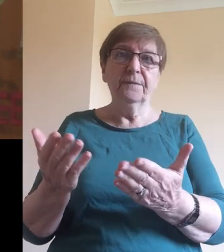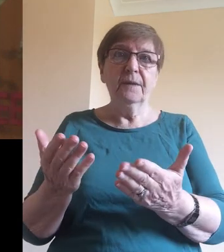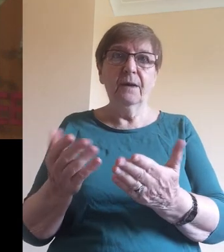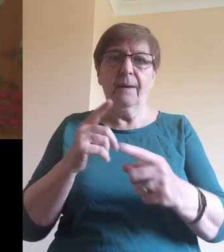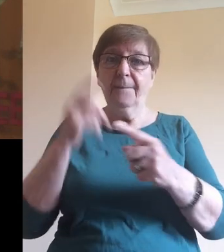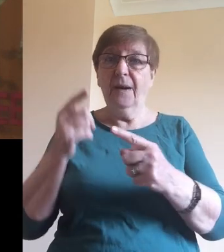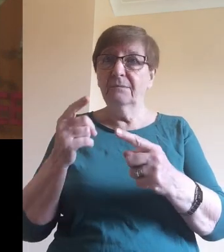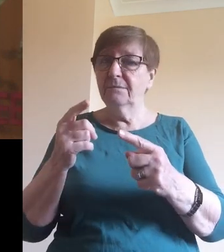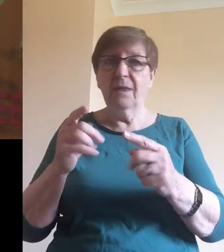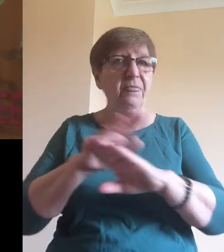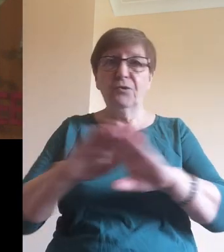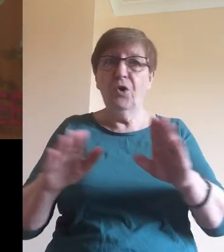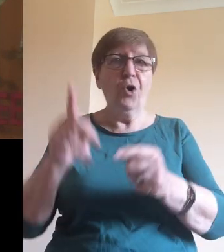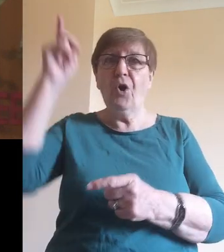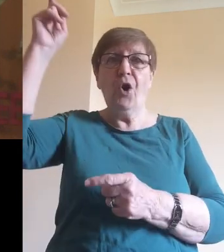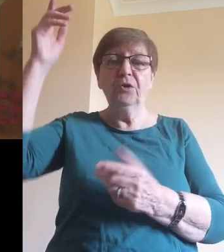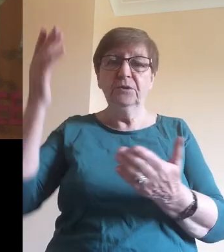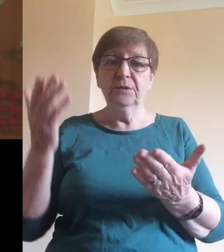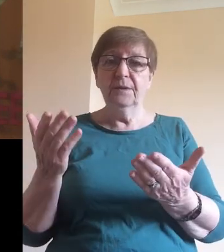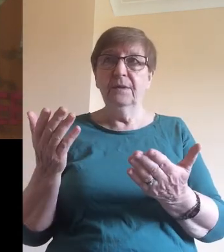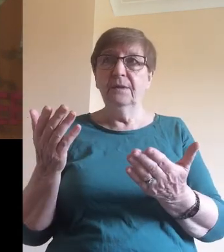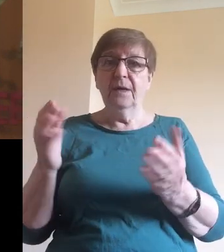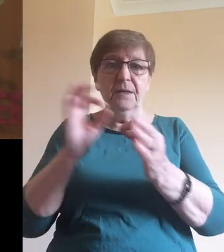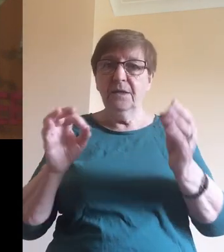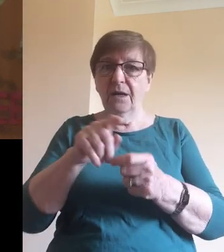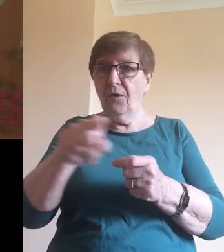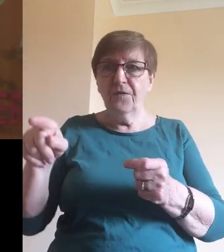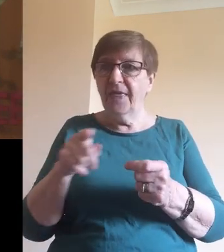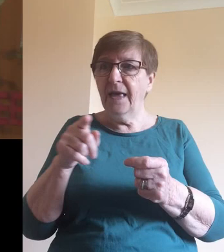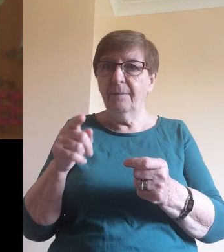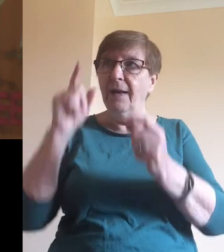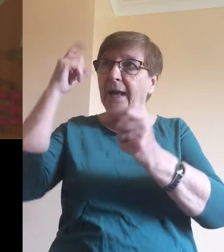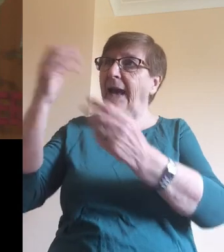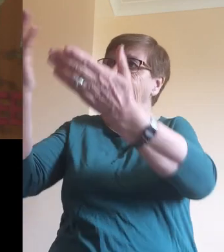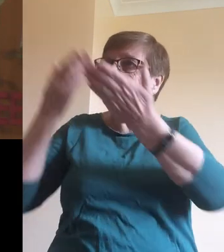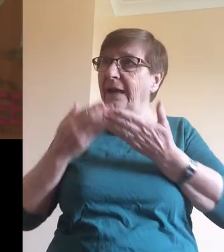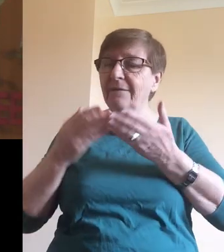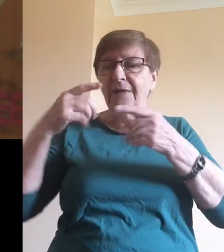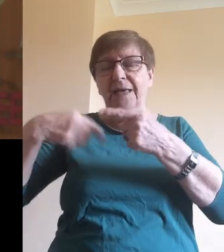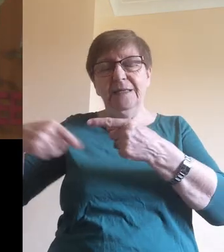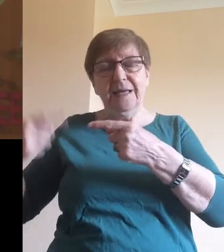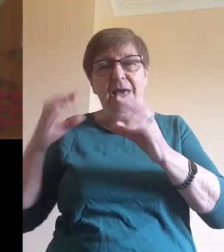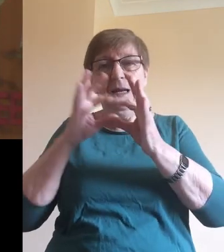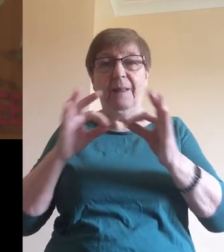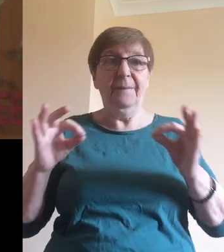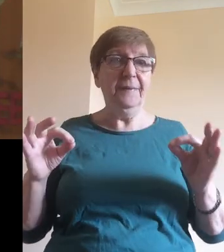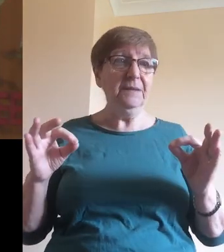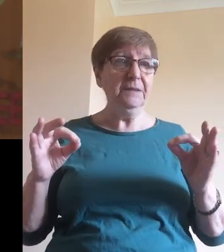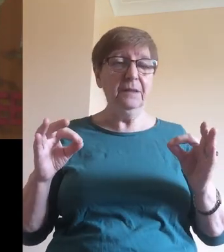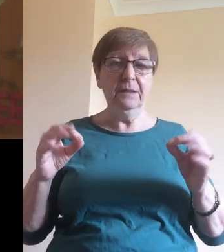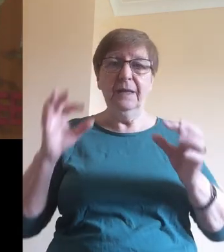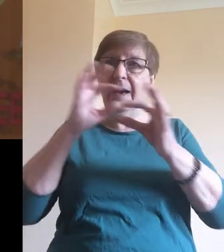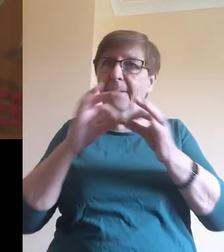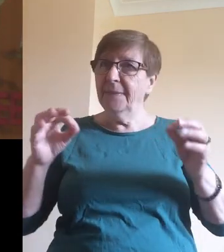But none of them are God. None of them are a source of eternal peace. And none of them bring peace in a way that